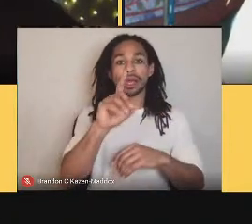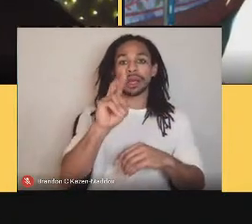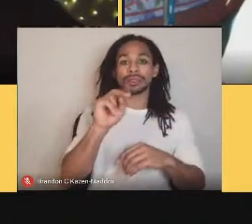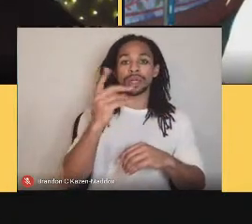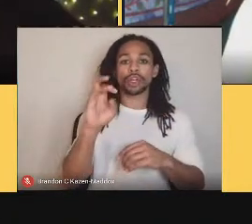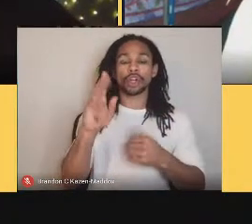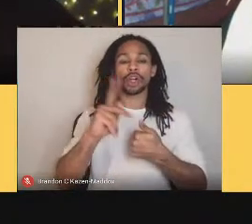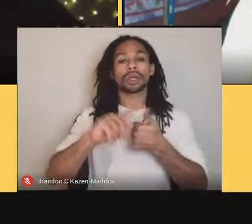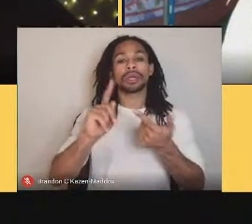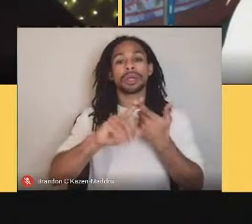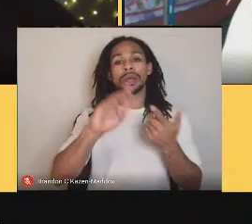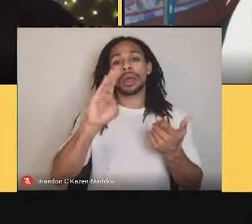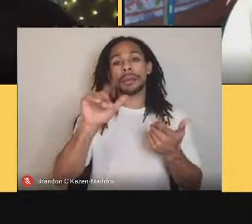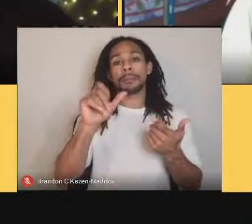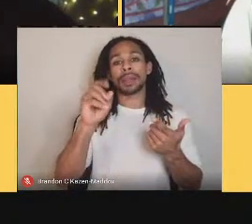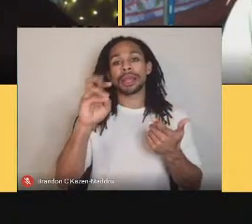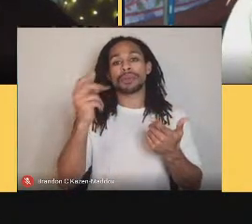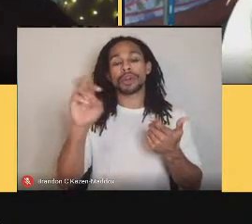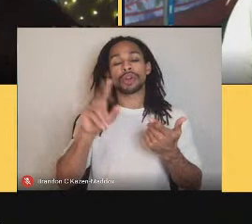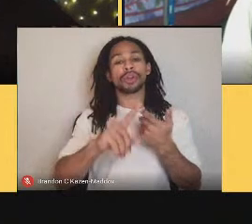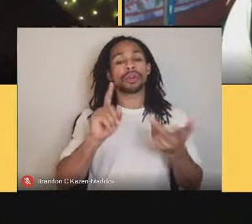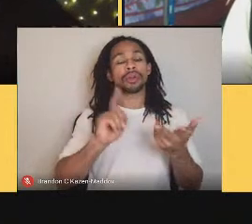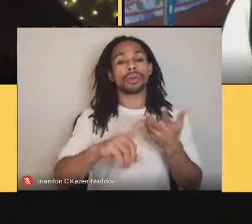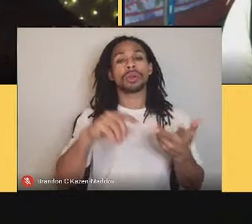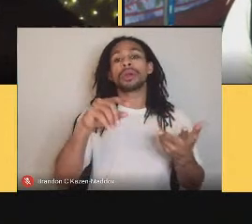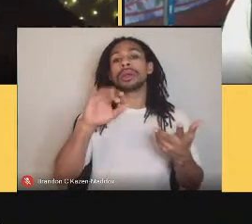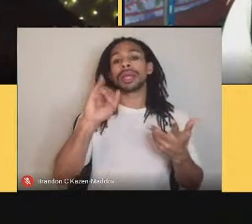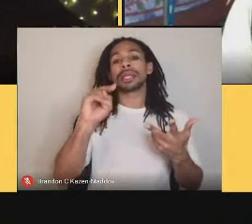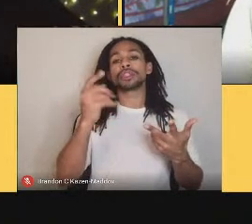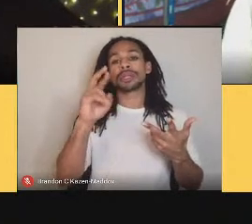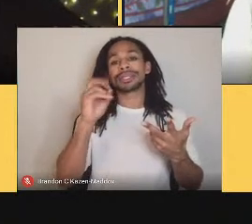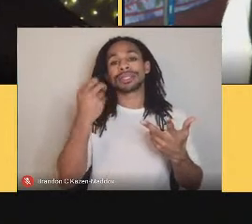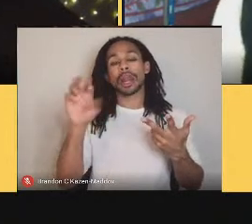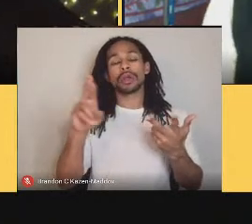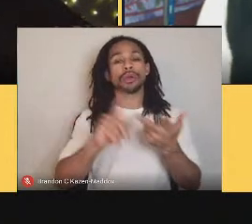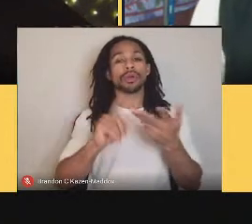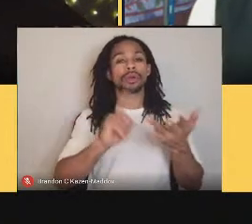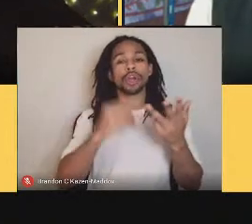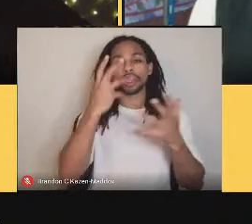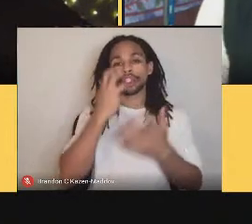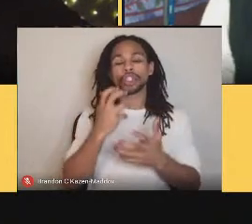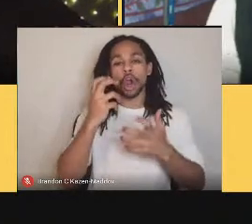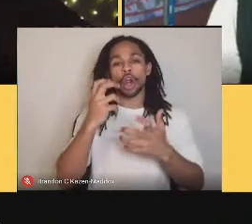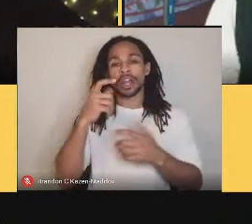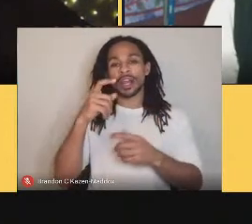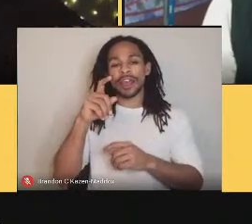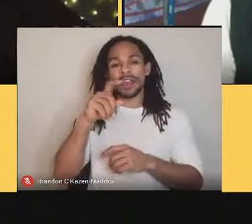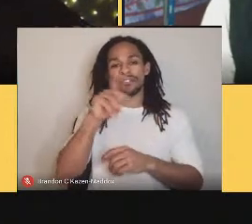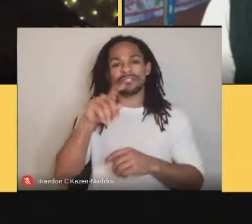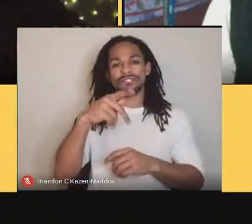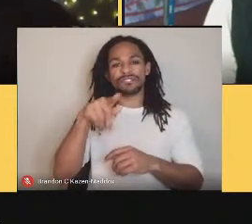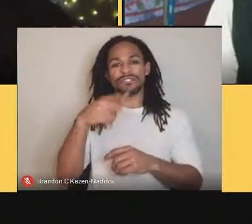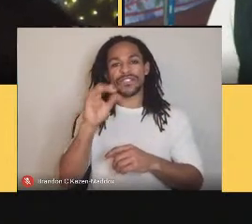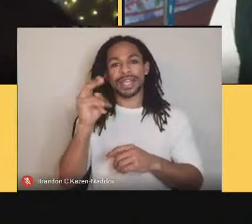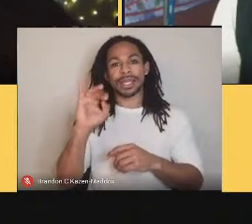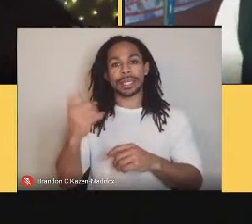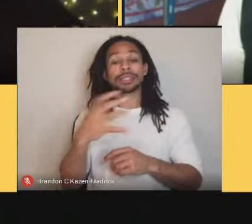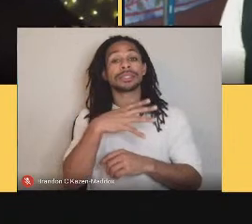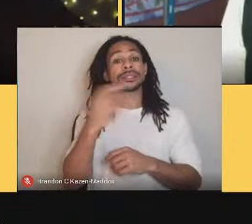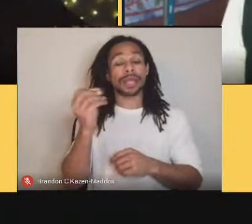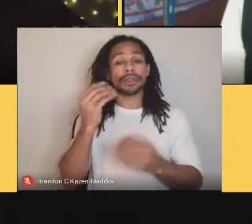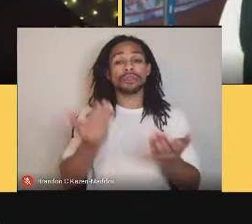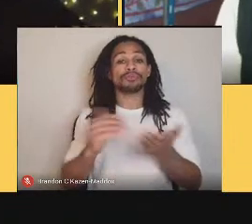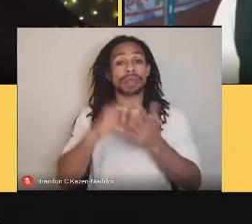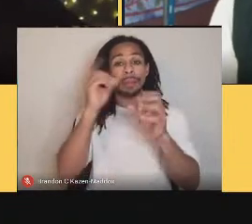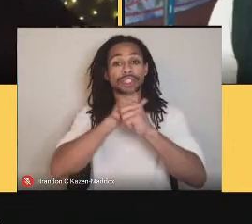Runner 2049, Interstellar, Man of Steel, Dark Phoenix, and the reimagination of Disney's Lion King in